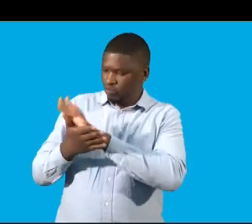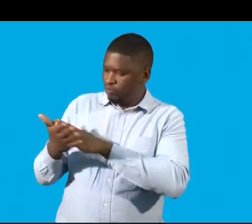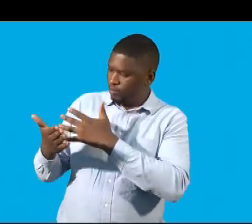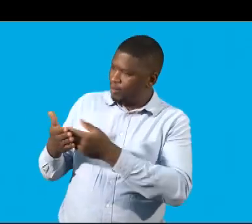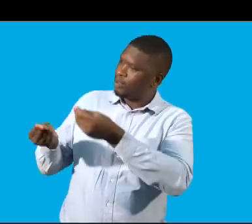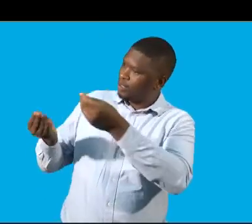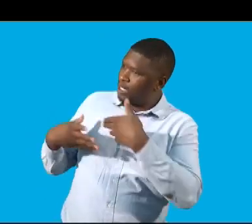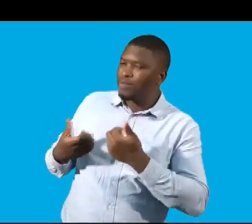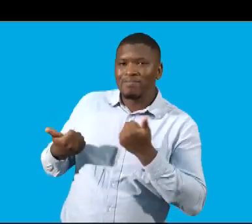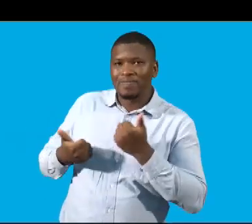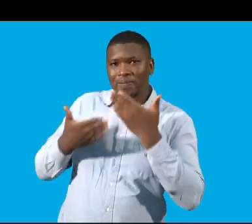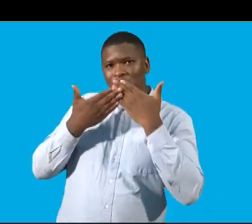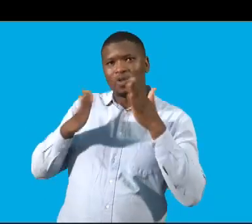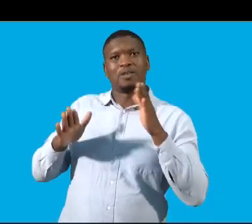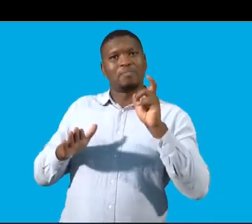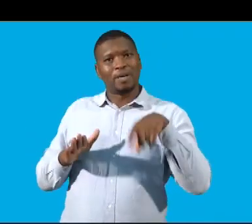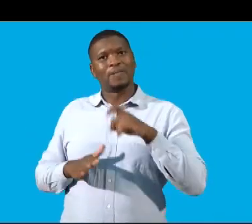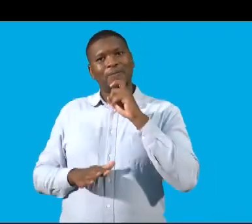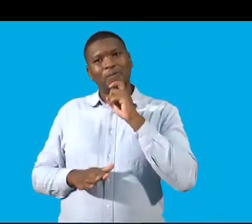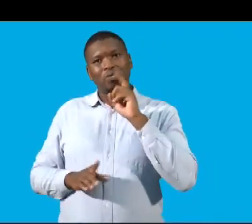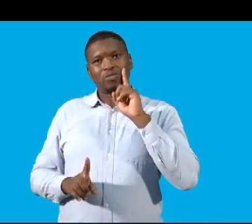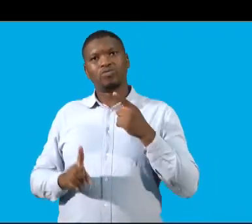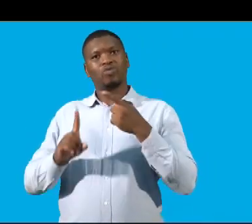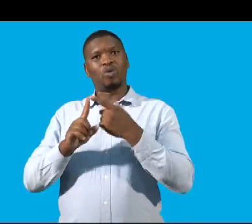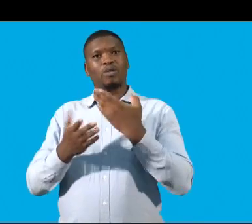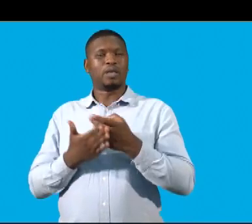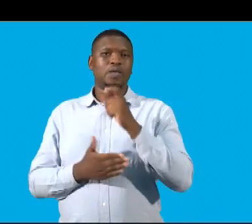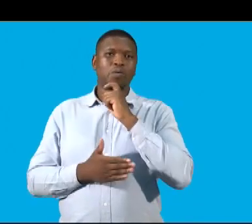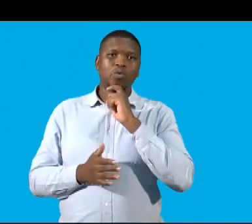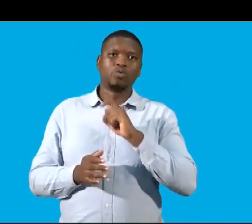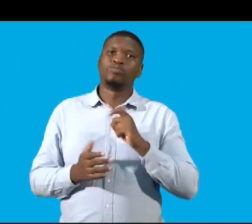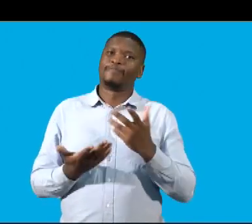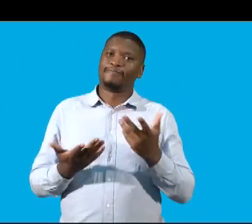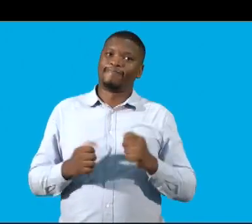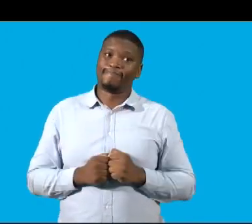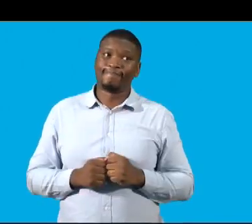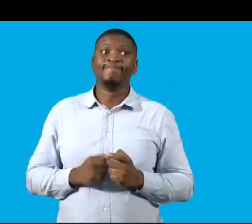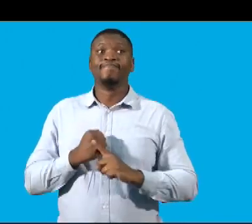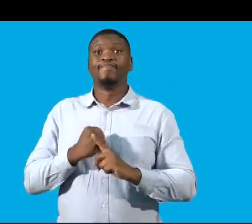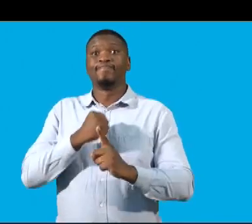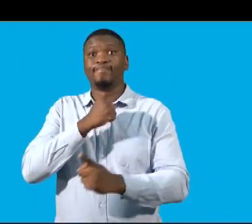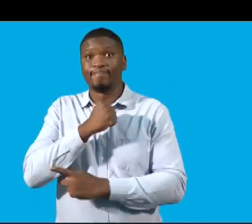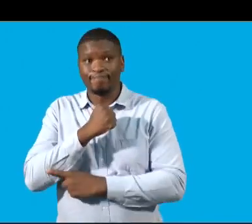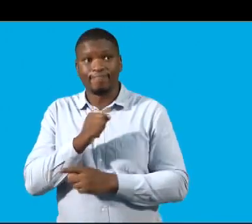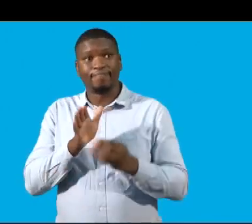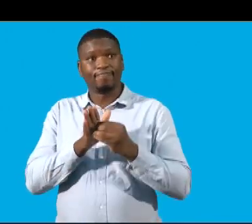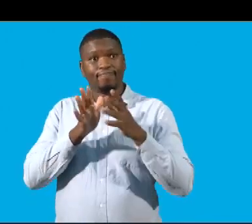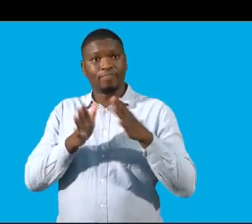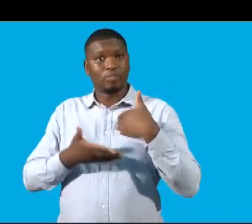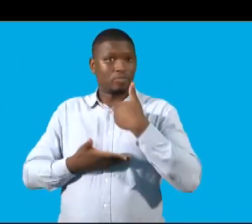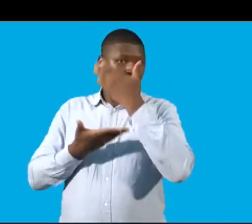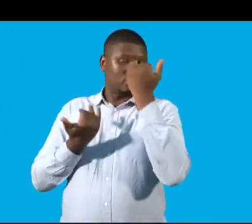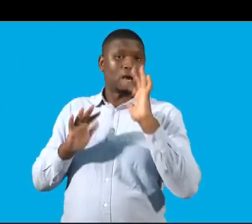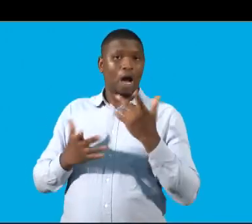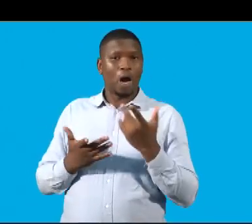formula sheet. It has been provided for you so that you can be able to use that formula sheet. And then lastly, learners do